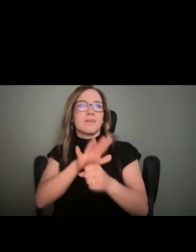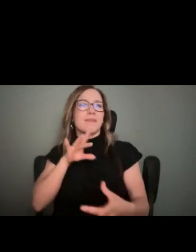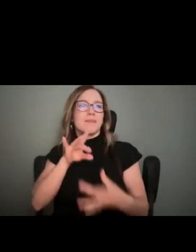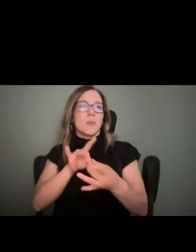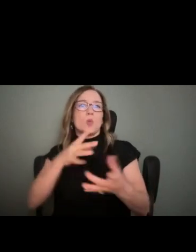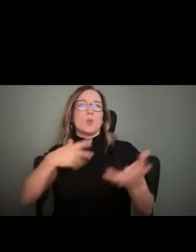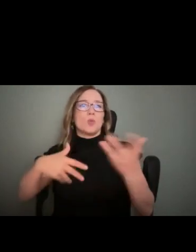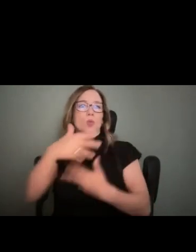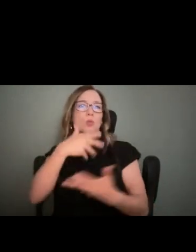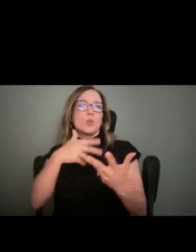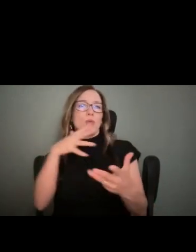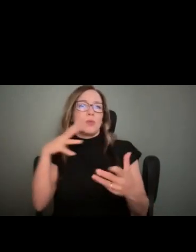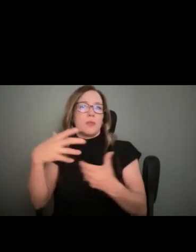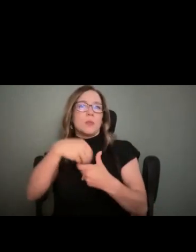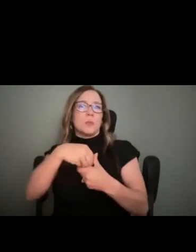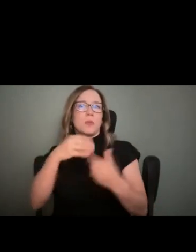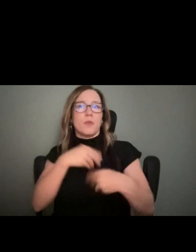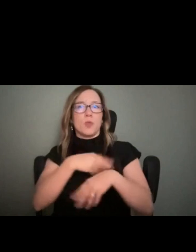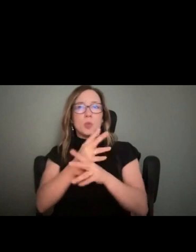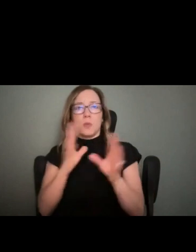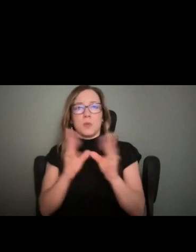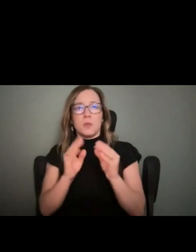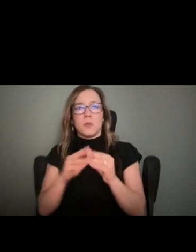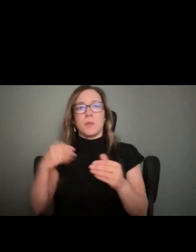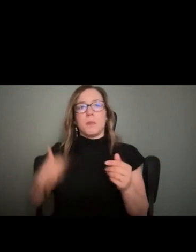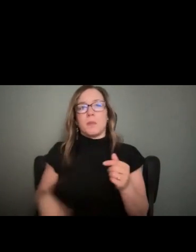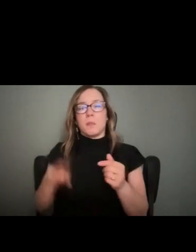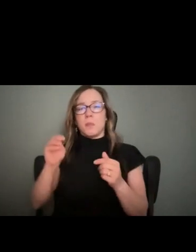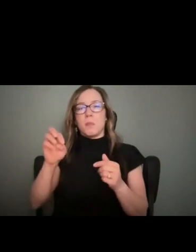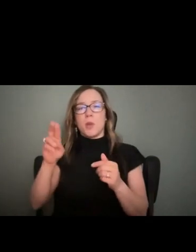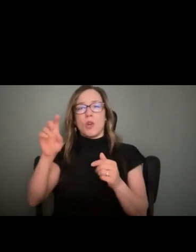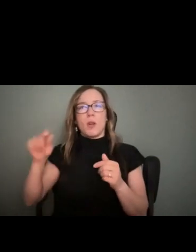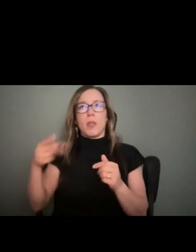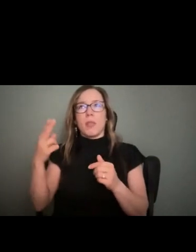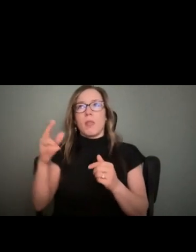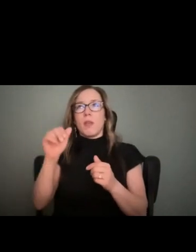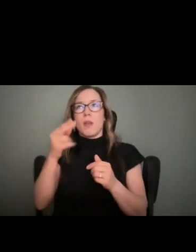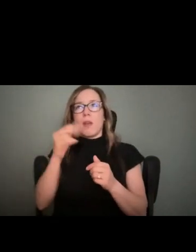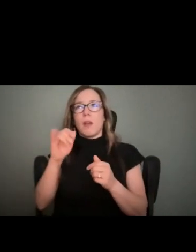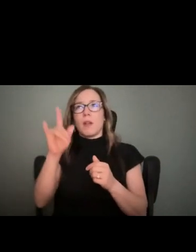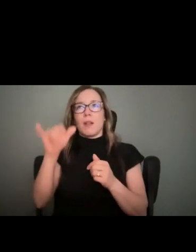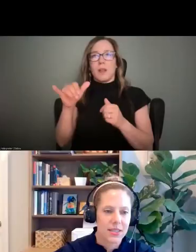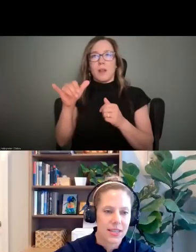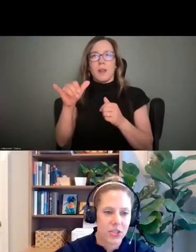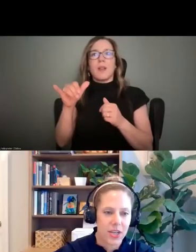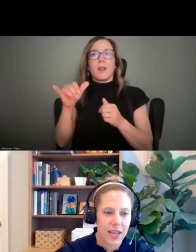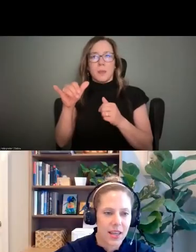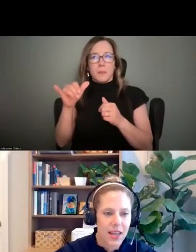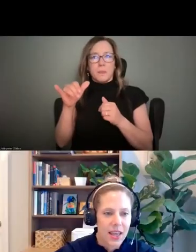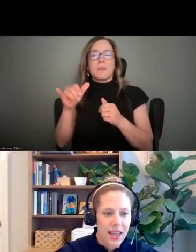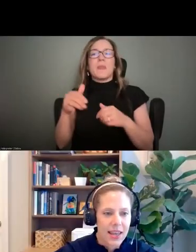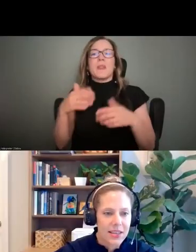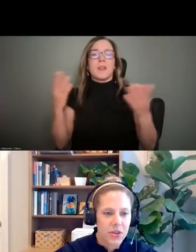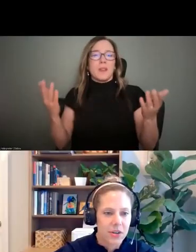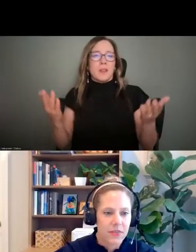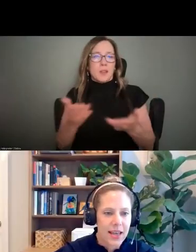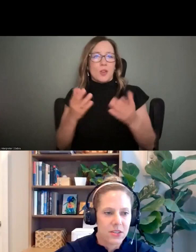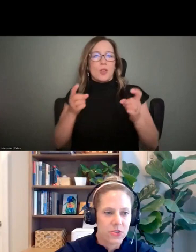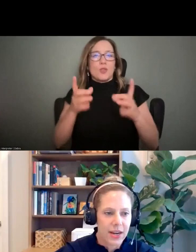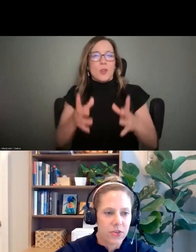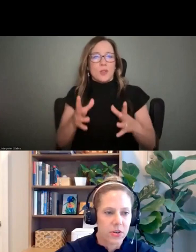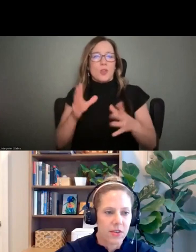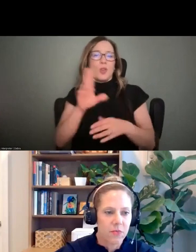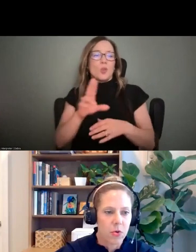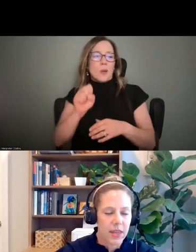Virtual Summit. My name is Meredith Hanley. I'm the Director of Community Capacity Building at US Aging, and I serve